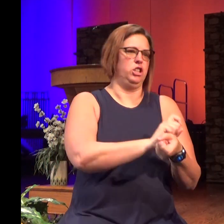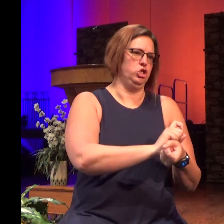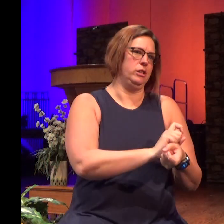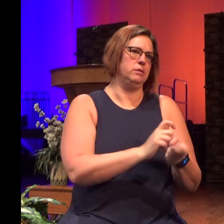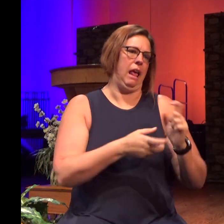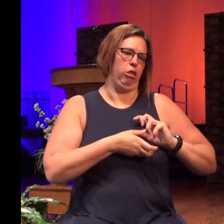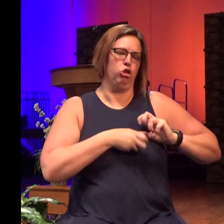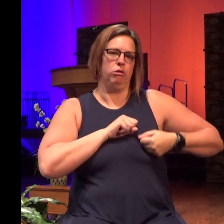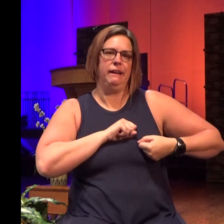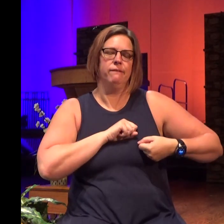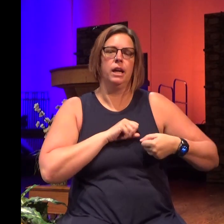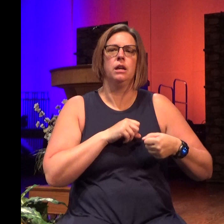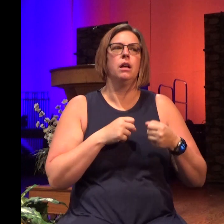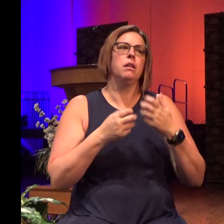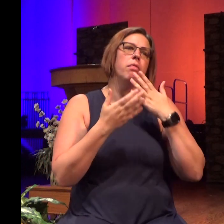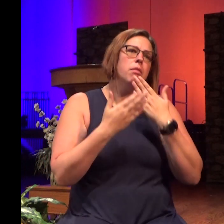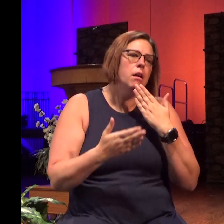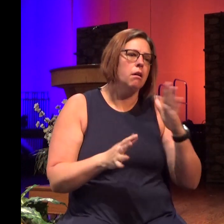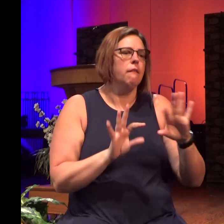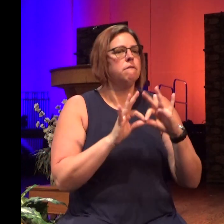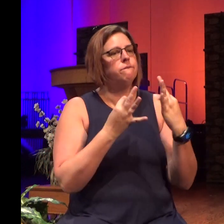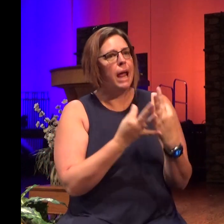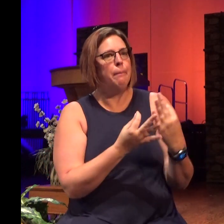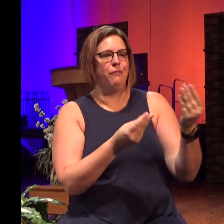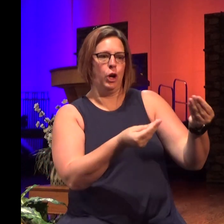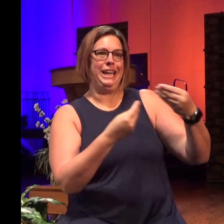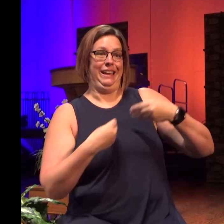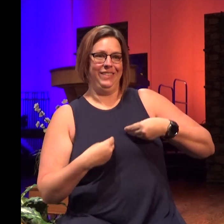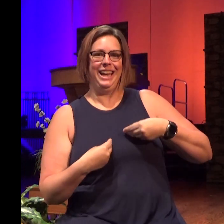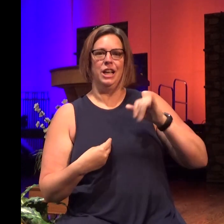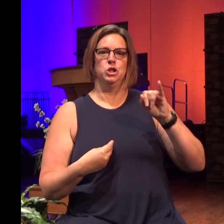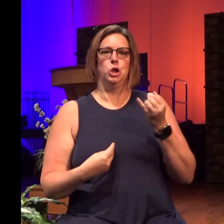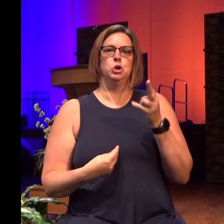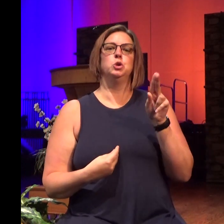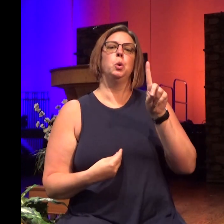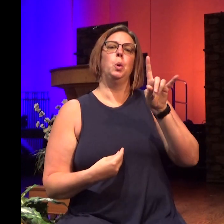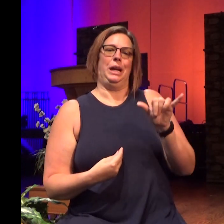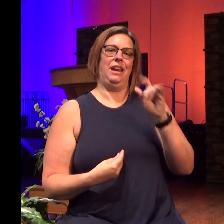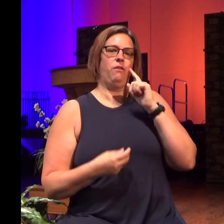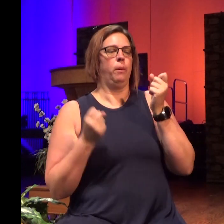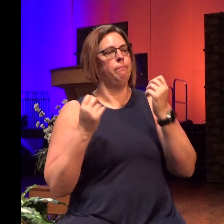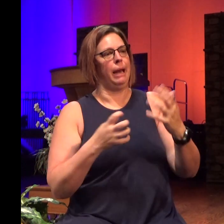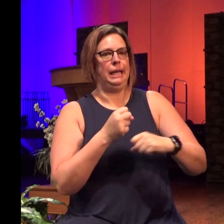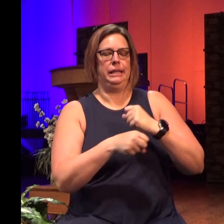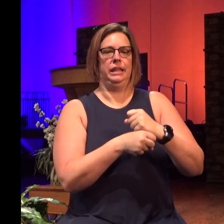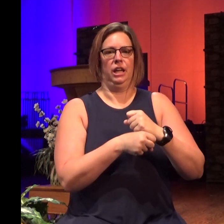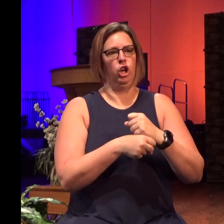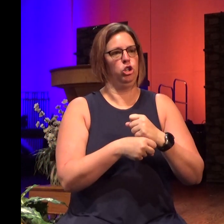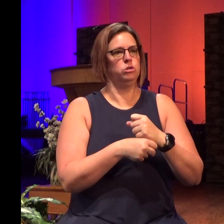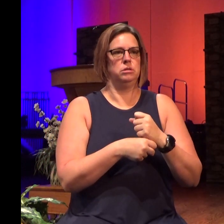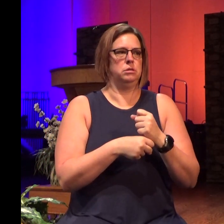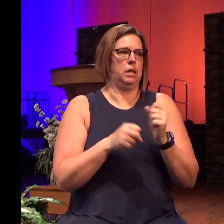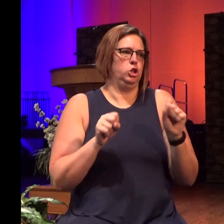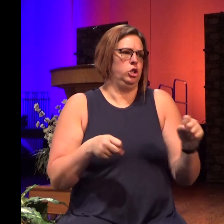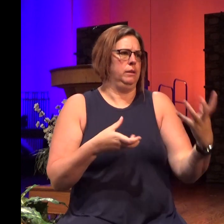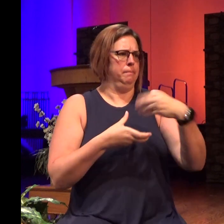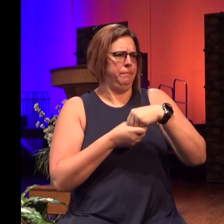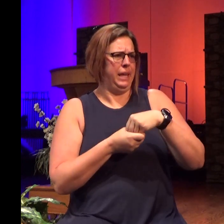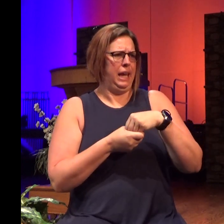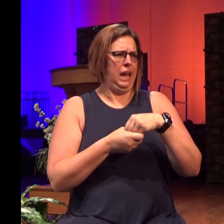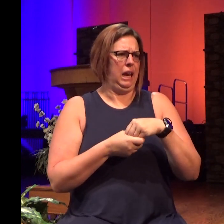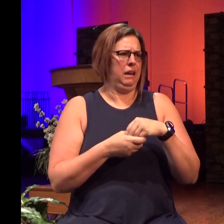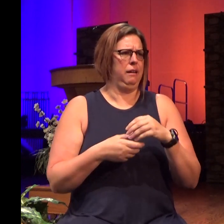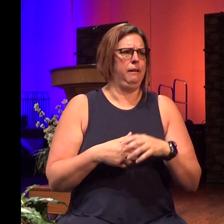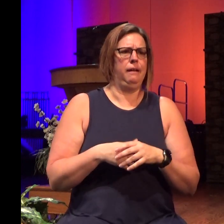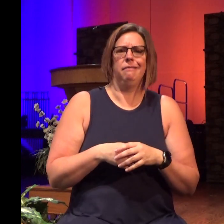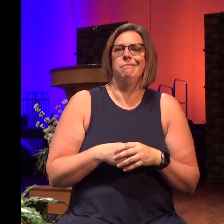we thank you, her family, for giving us Judy for so many years and for the opportunity to have her be part of our beloved community. And so